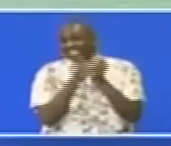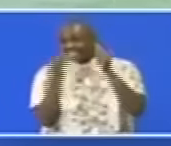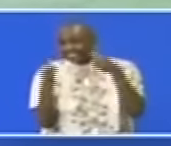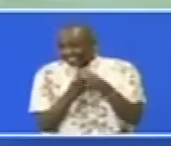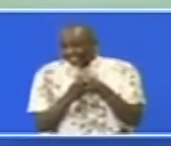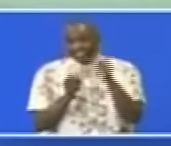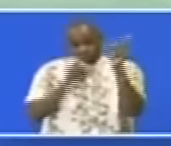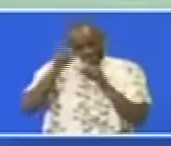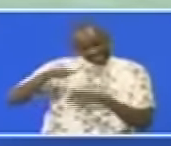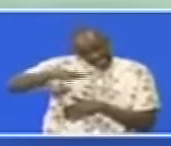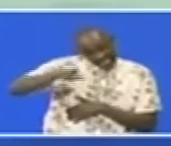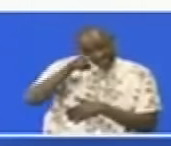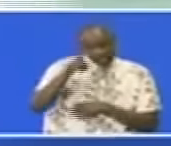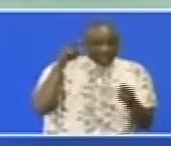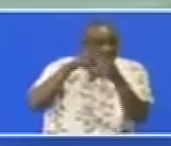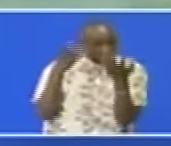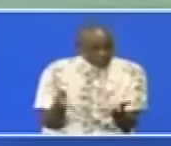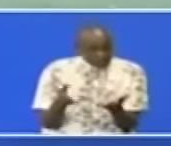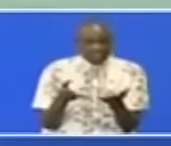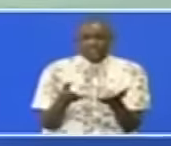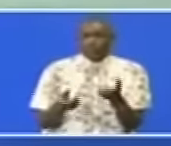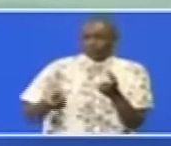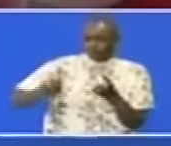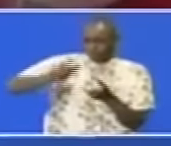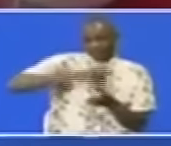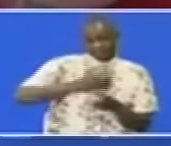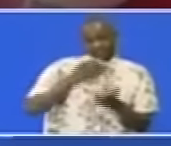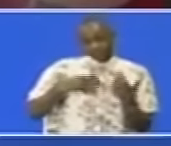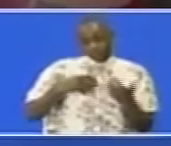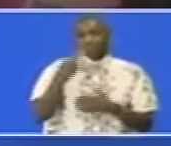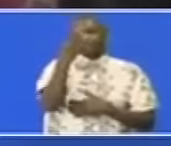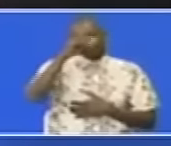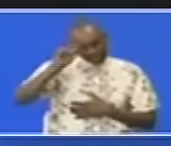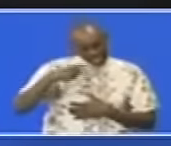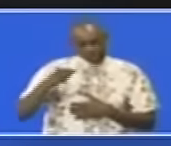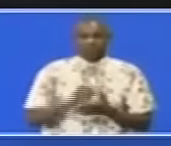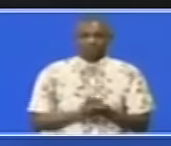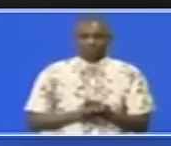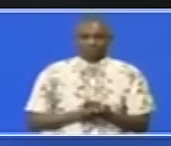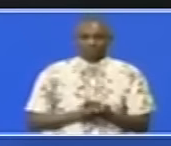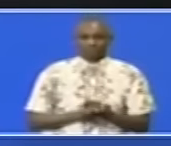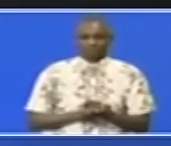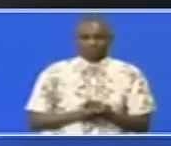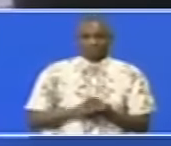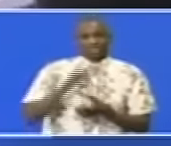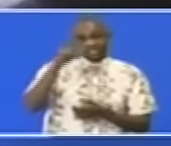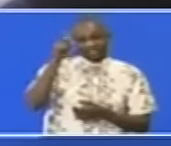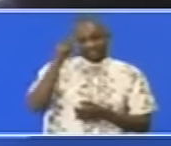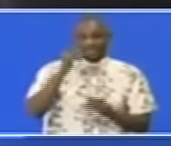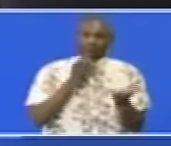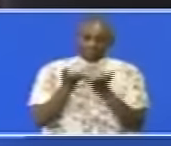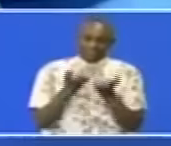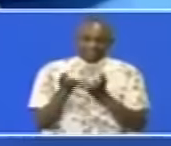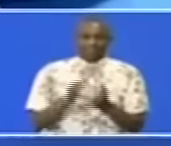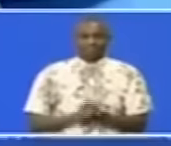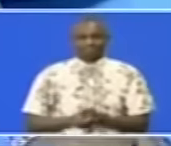the tourism industry aims to increase visitor numbers to 3 million. Ashley Mazuri, KTN Business.